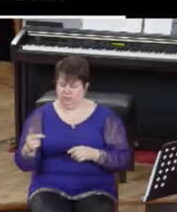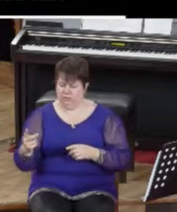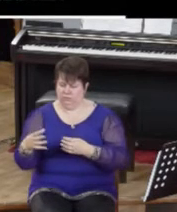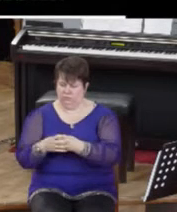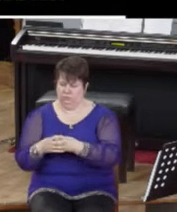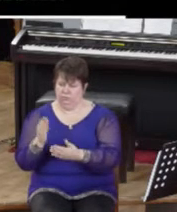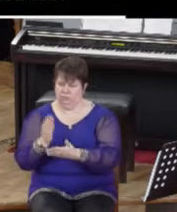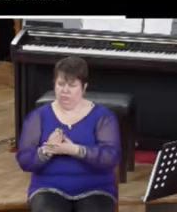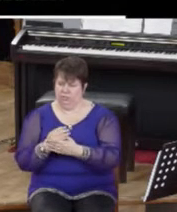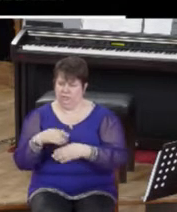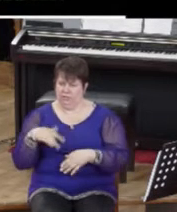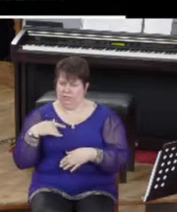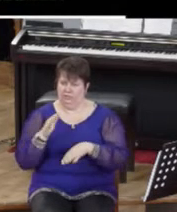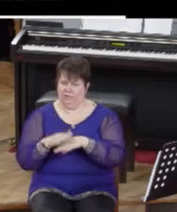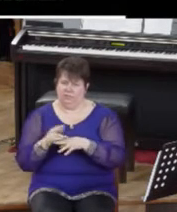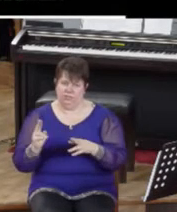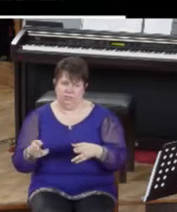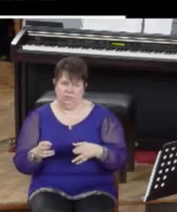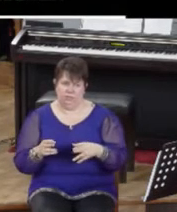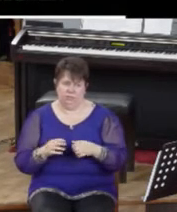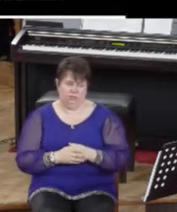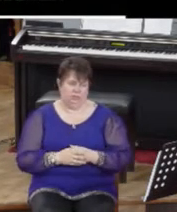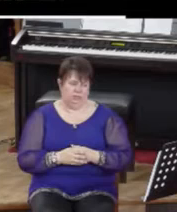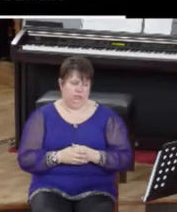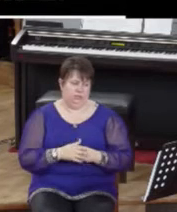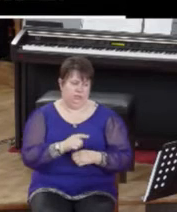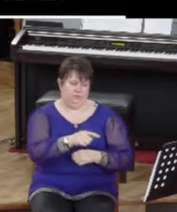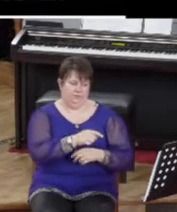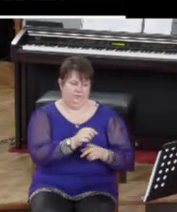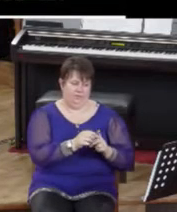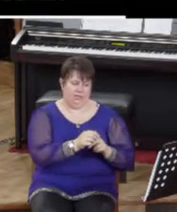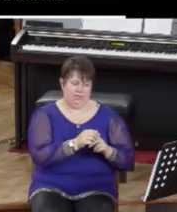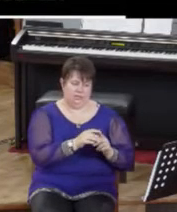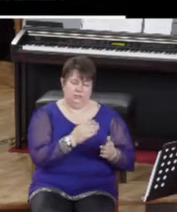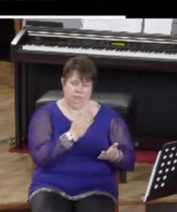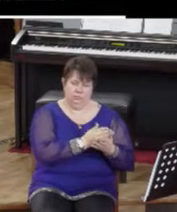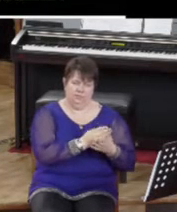didn't. That's why they were sad, you see.